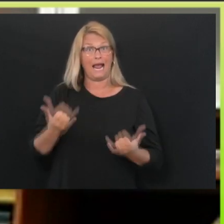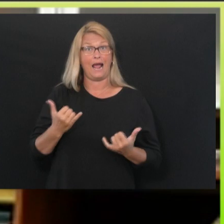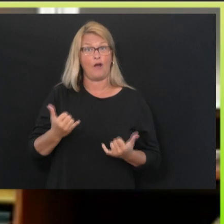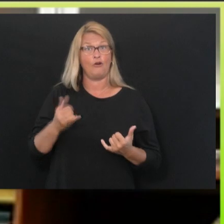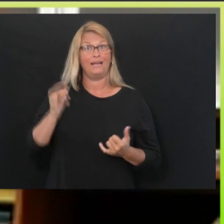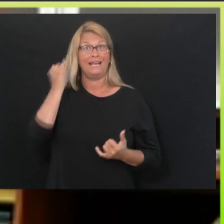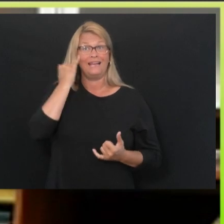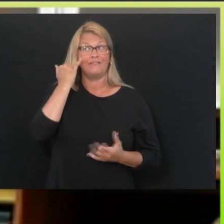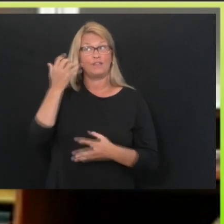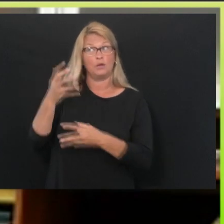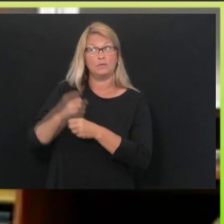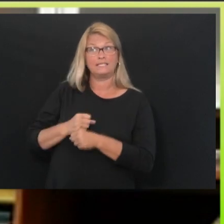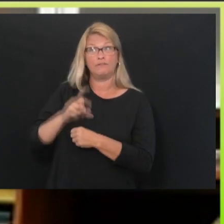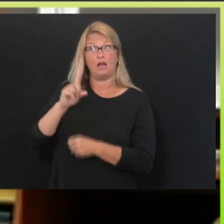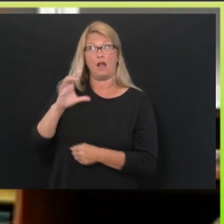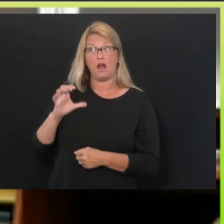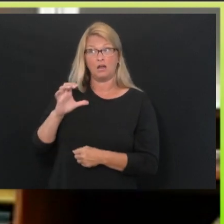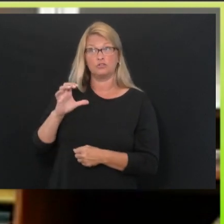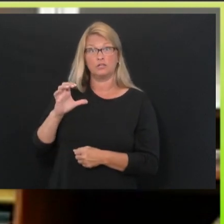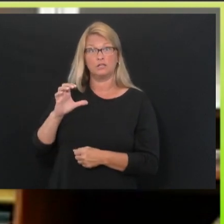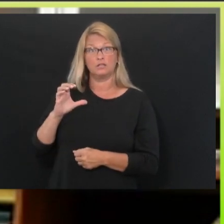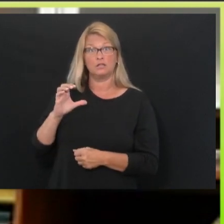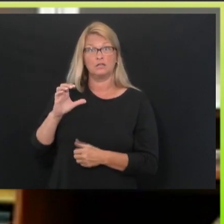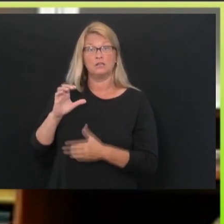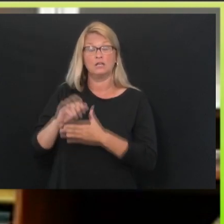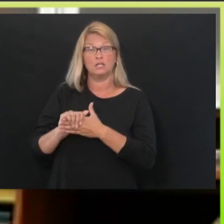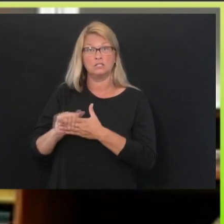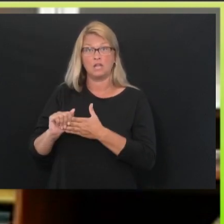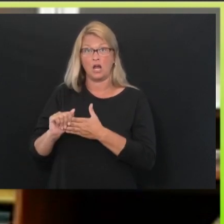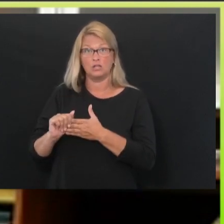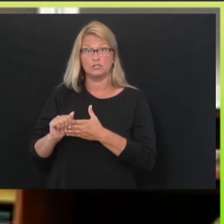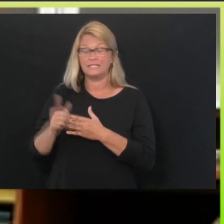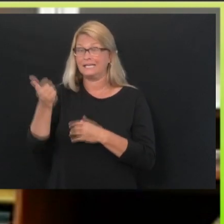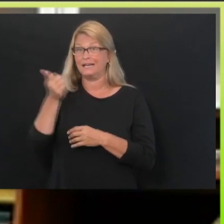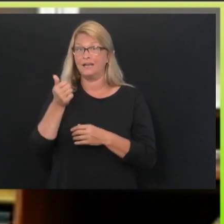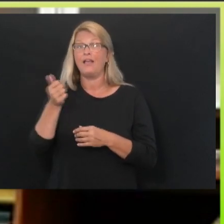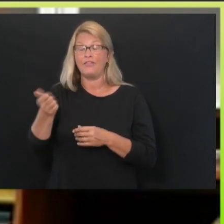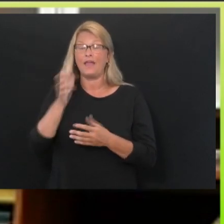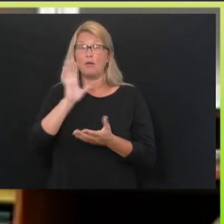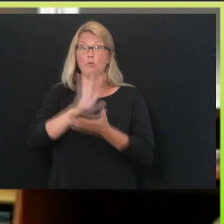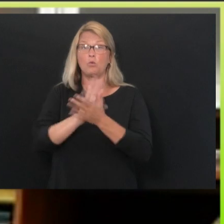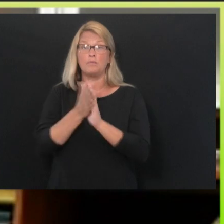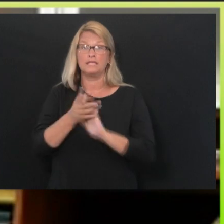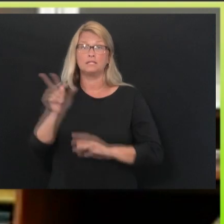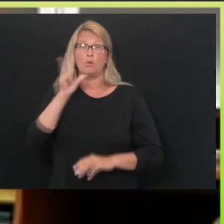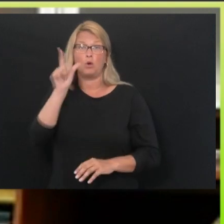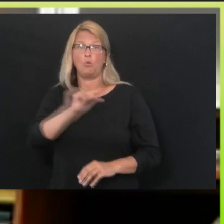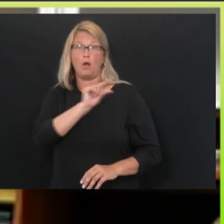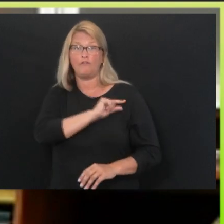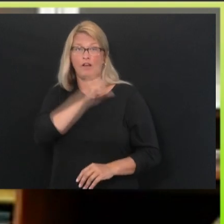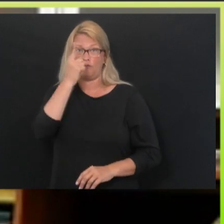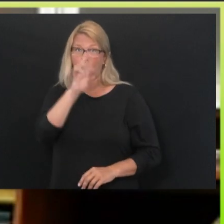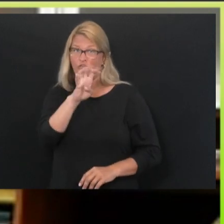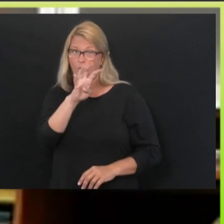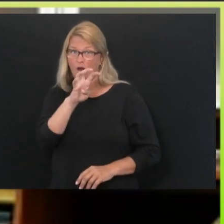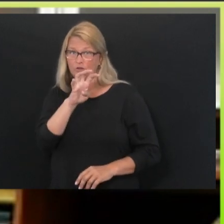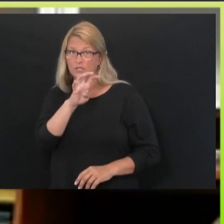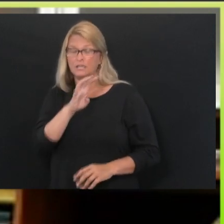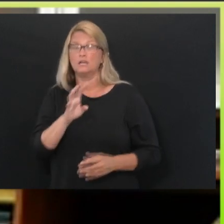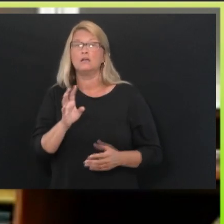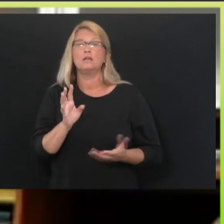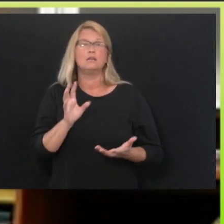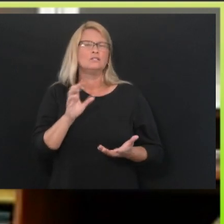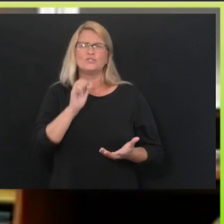receive $100 in any kind of unemployment benefit, they're going to be eligible for the $400. So there's nothing to do